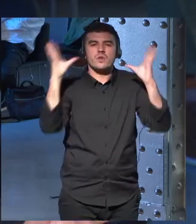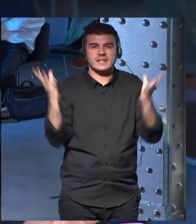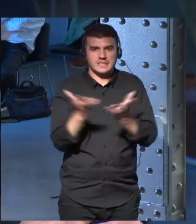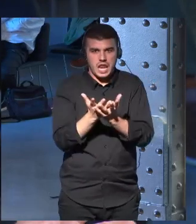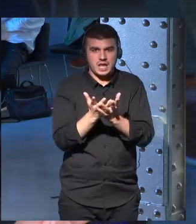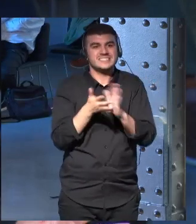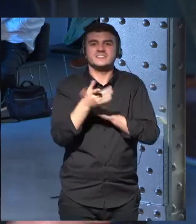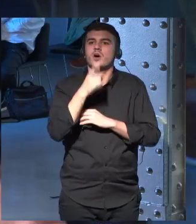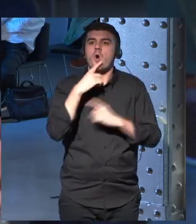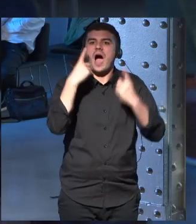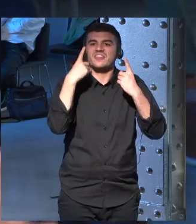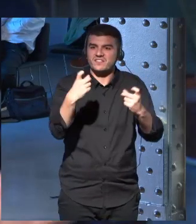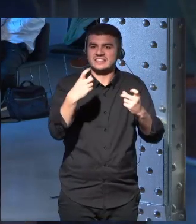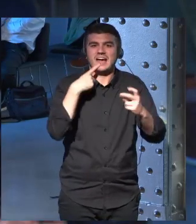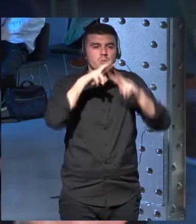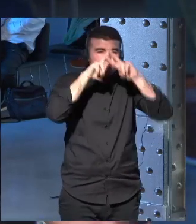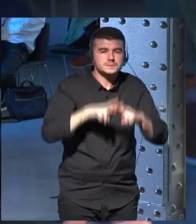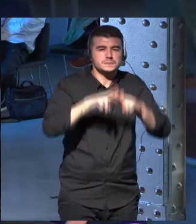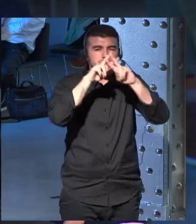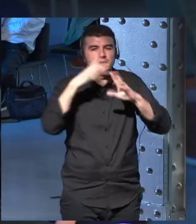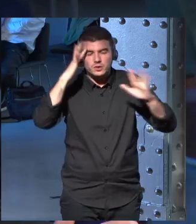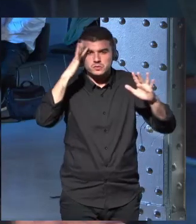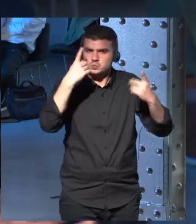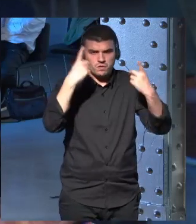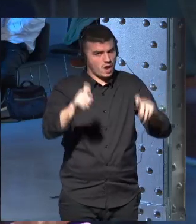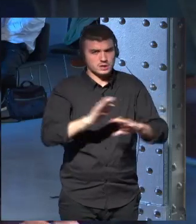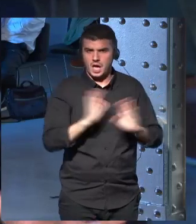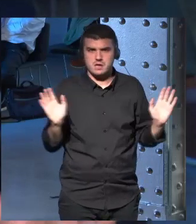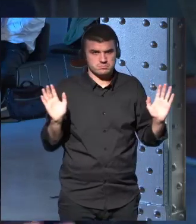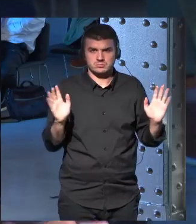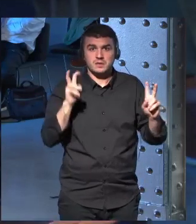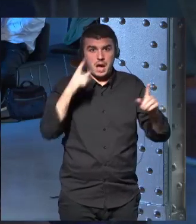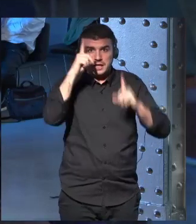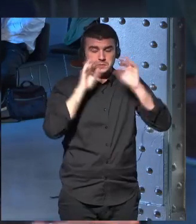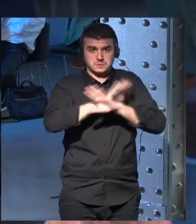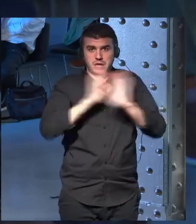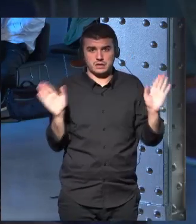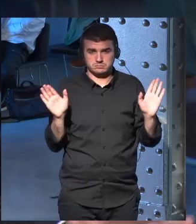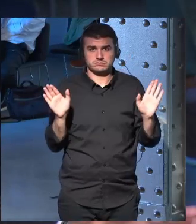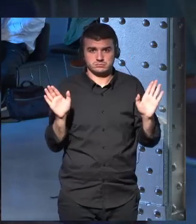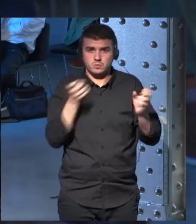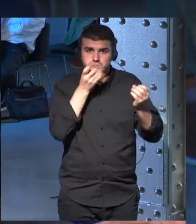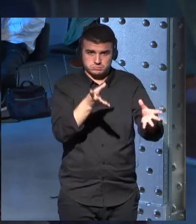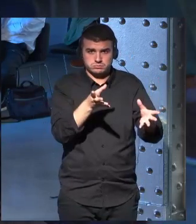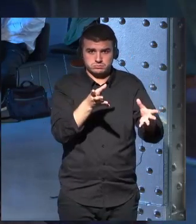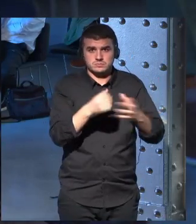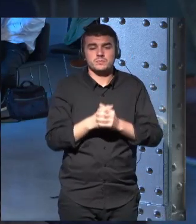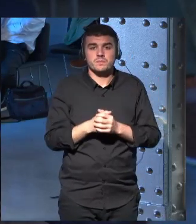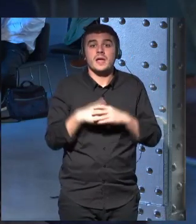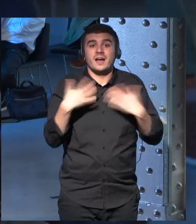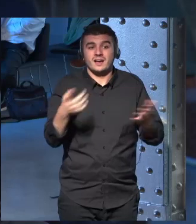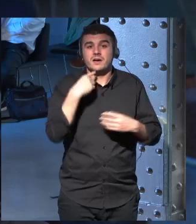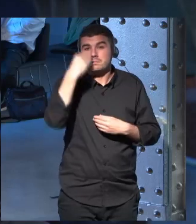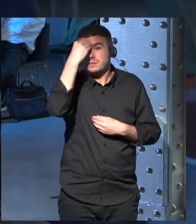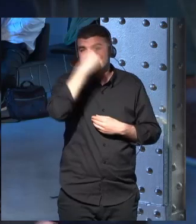philosophical analysis. Most problems in the world, they say, can be solved by common